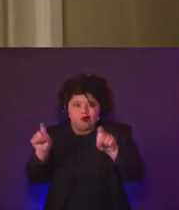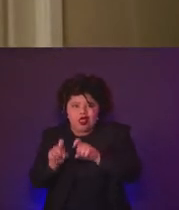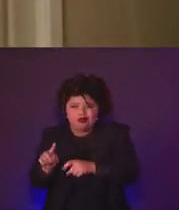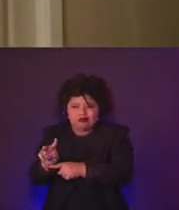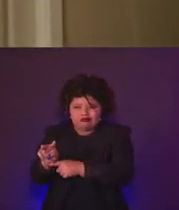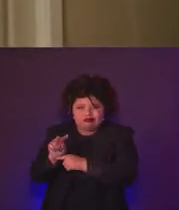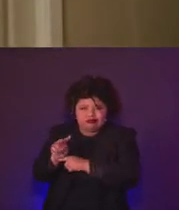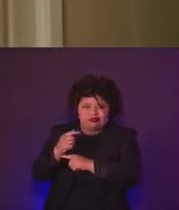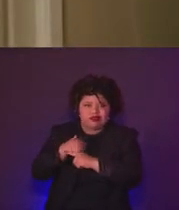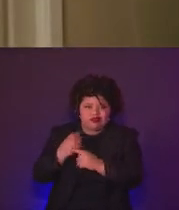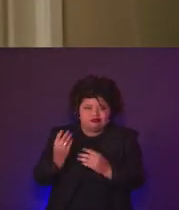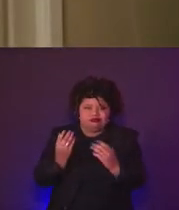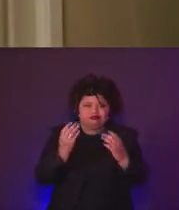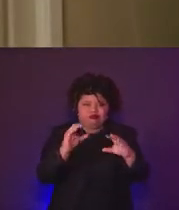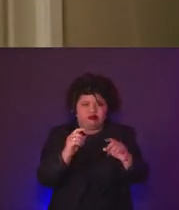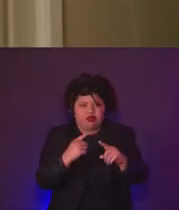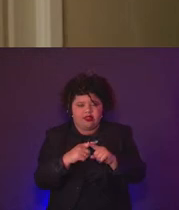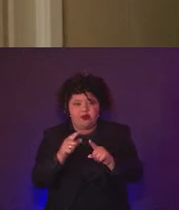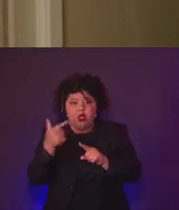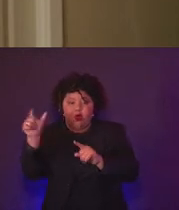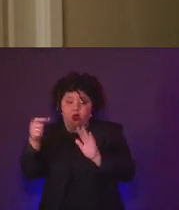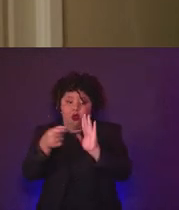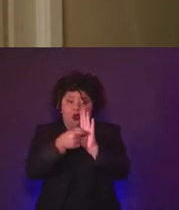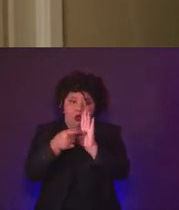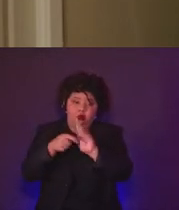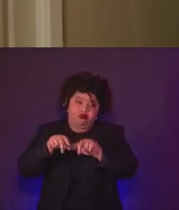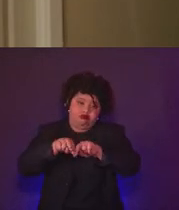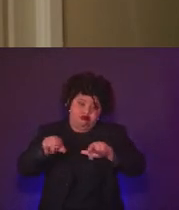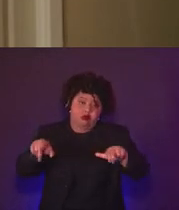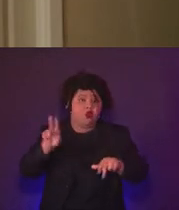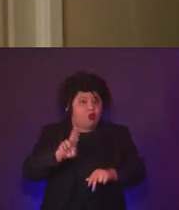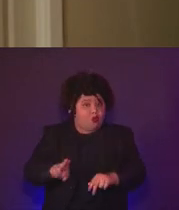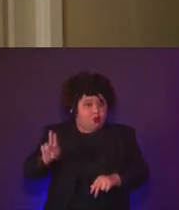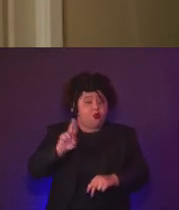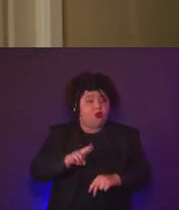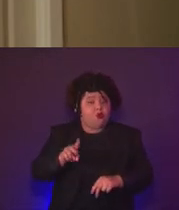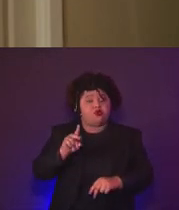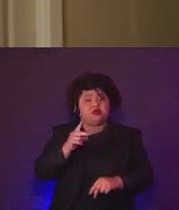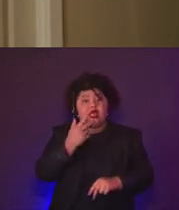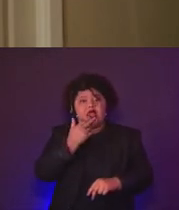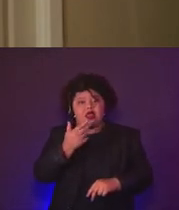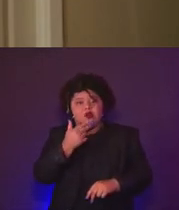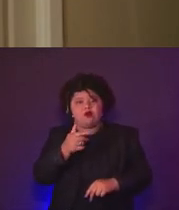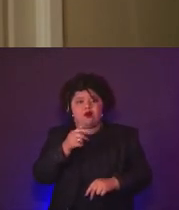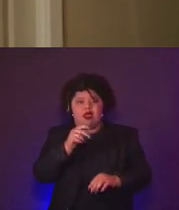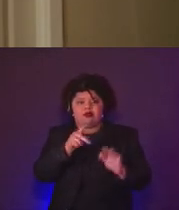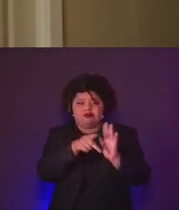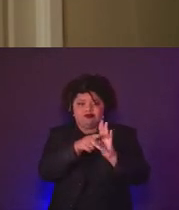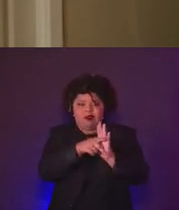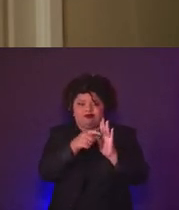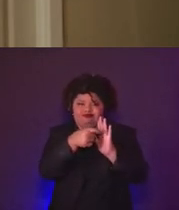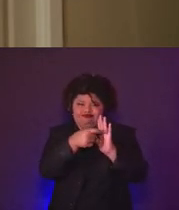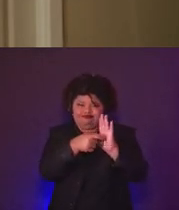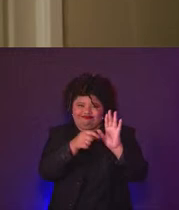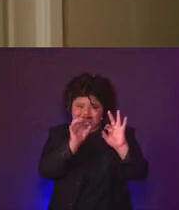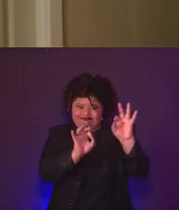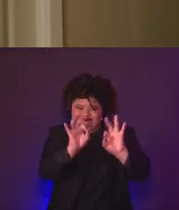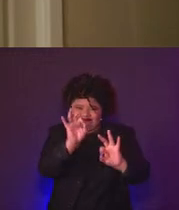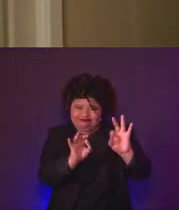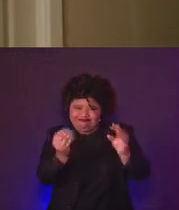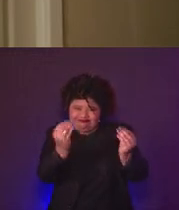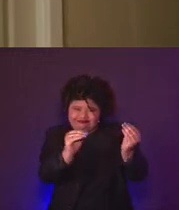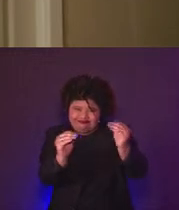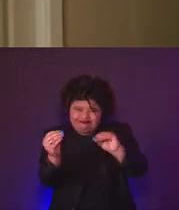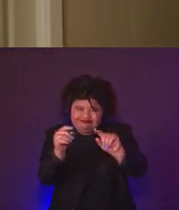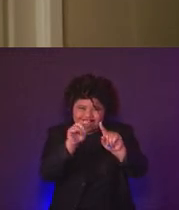spreadsheet software. I used the basic programming language to write a roll call analysis program that would reveal hidden coalitions